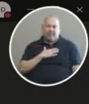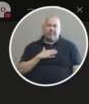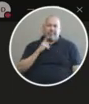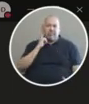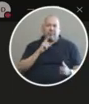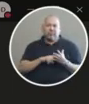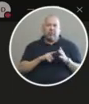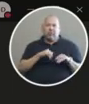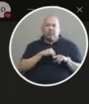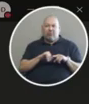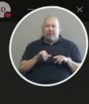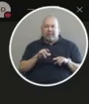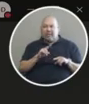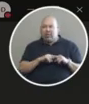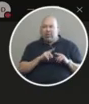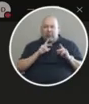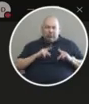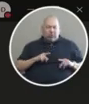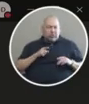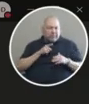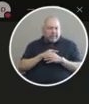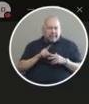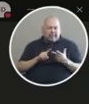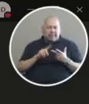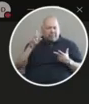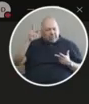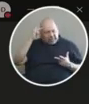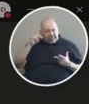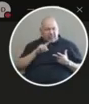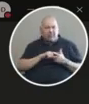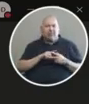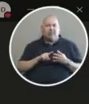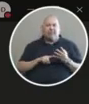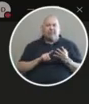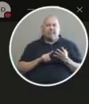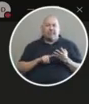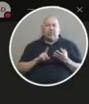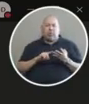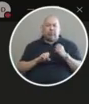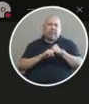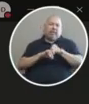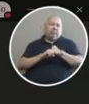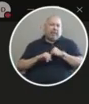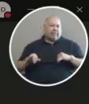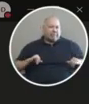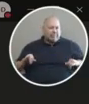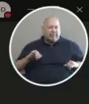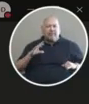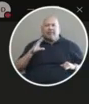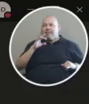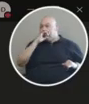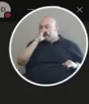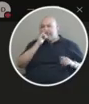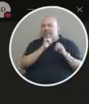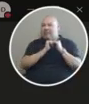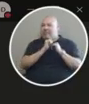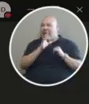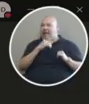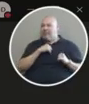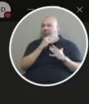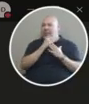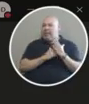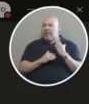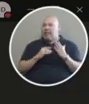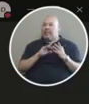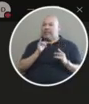no profane language, no personal attacks, no political statements, no campaigning. I have on the